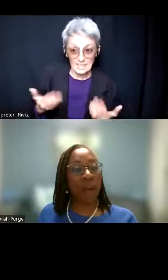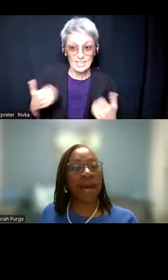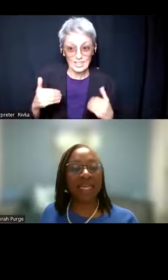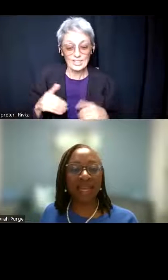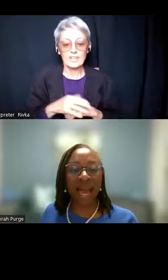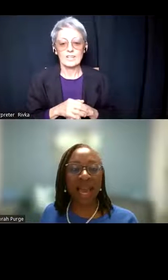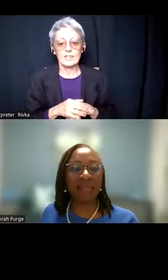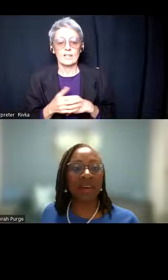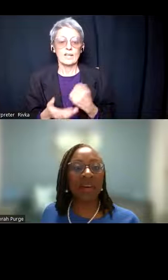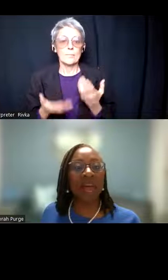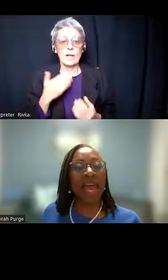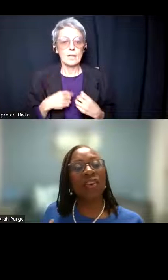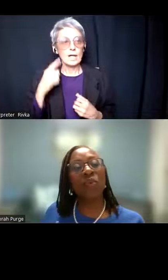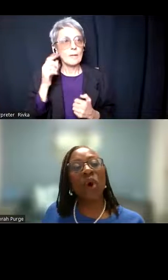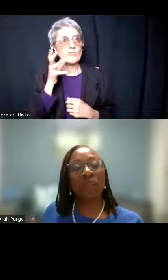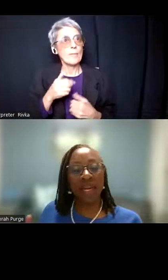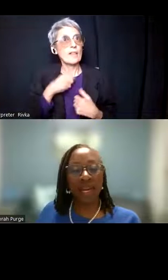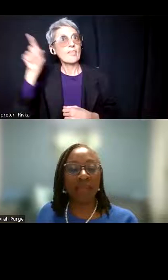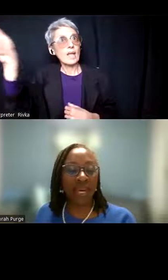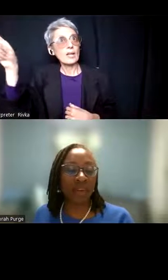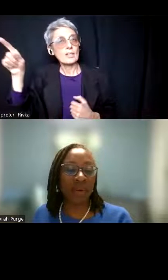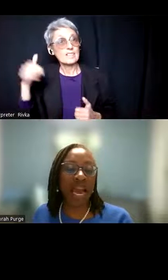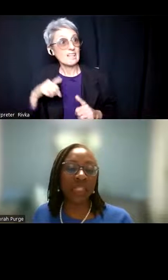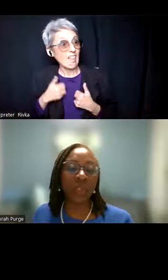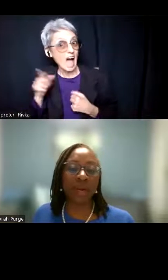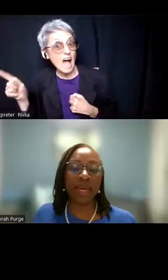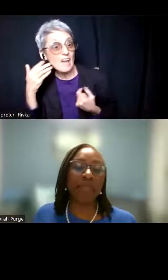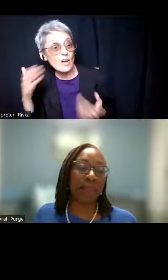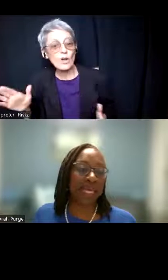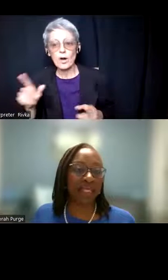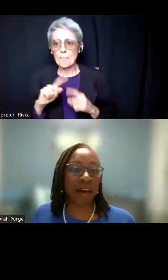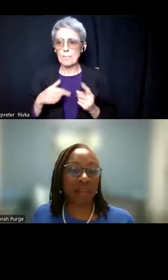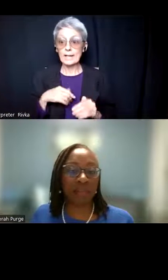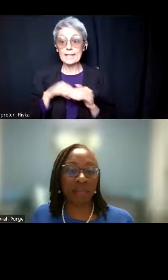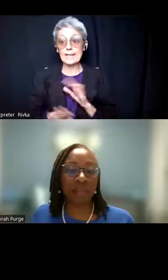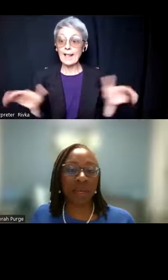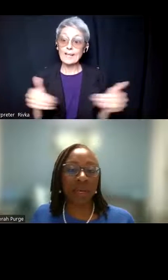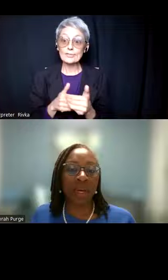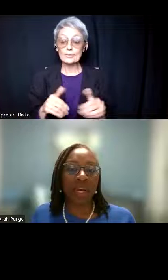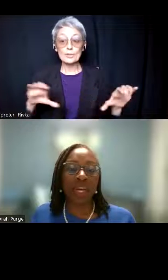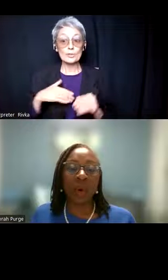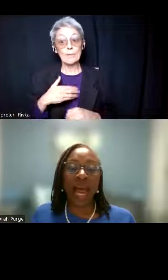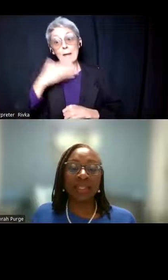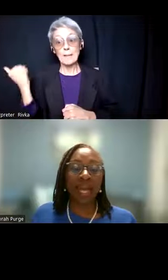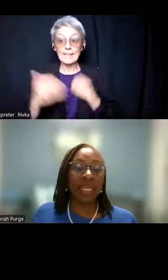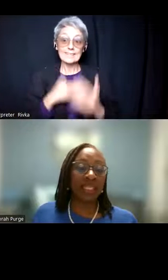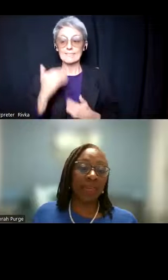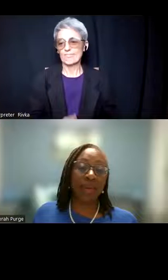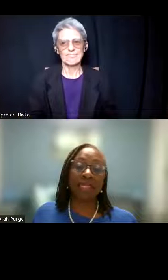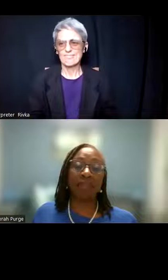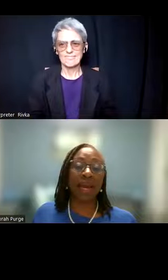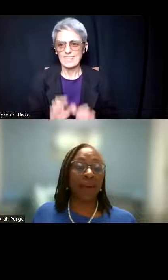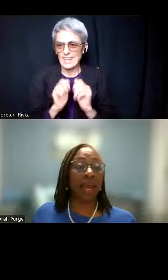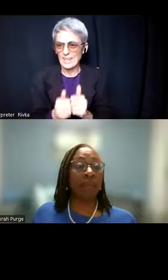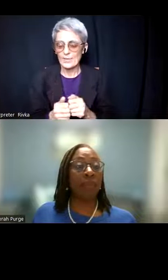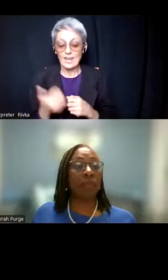my grandma is alive, and you want me to come into classroom and be my best self, last night